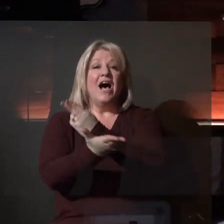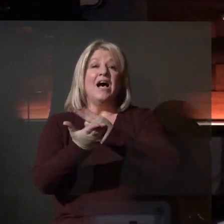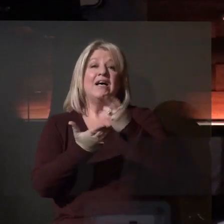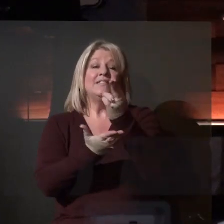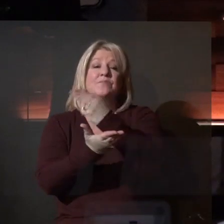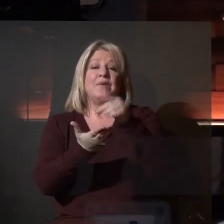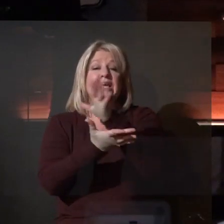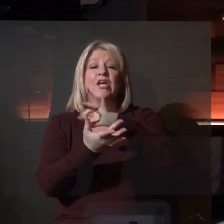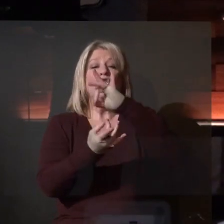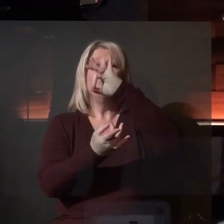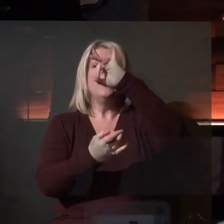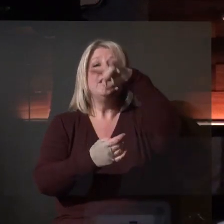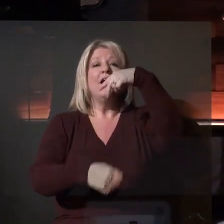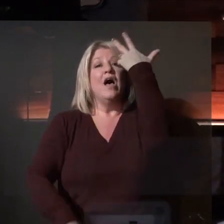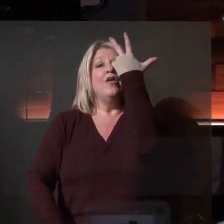praise the